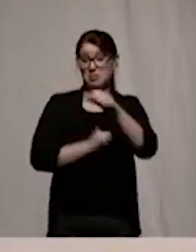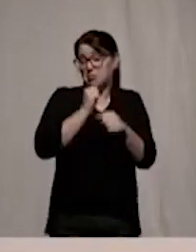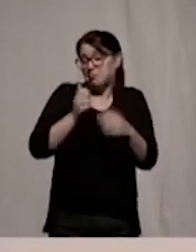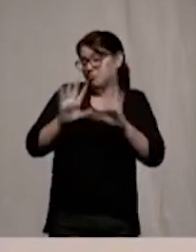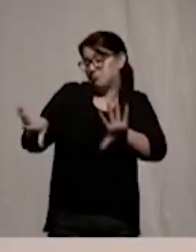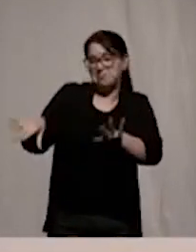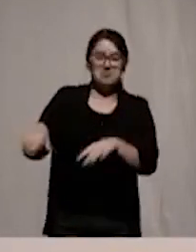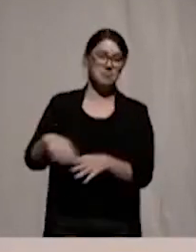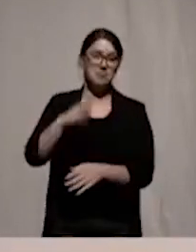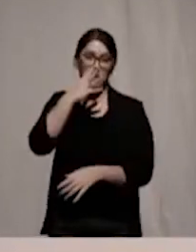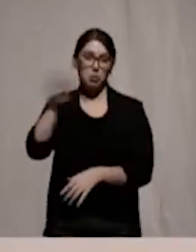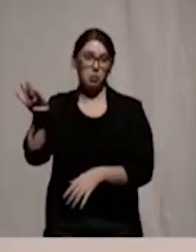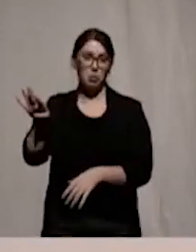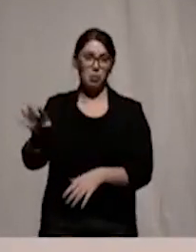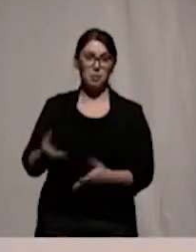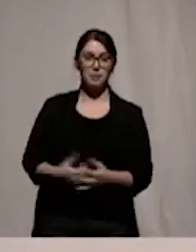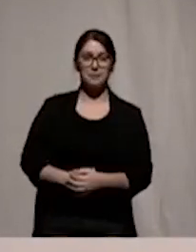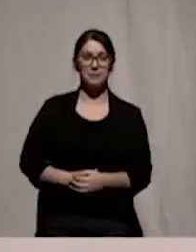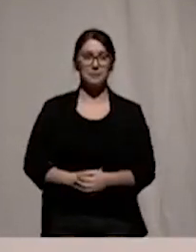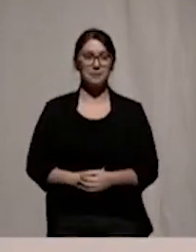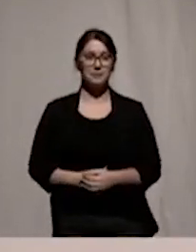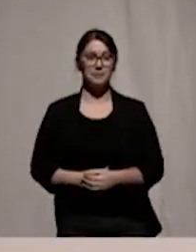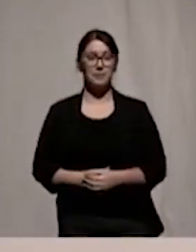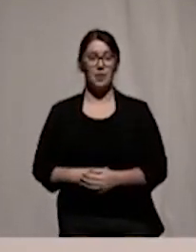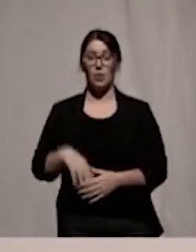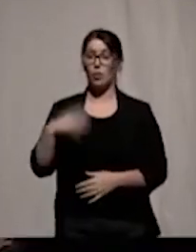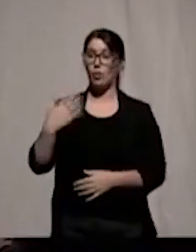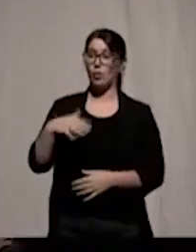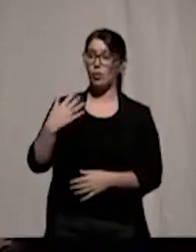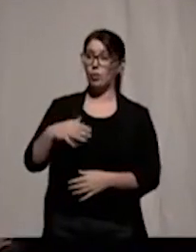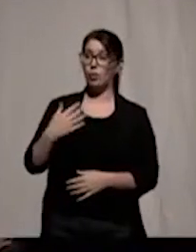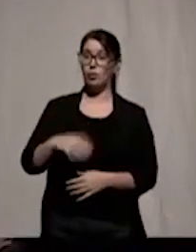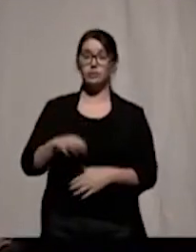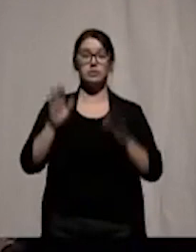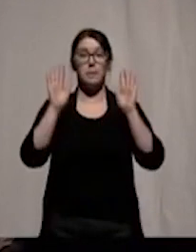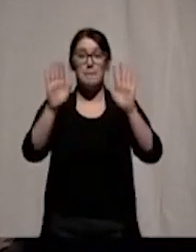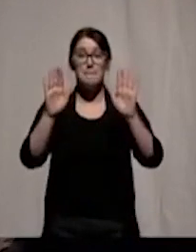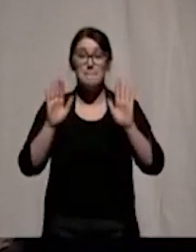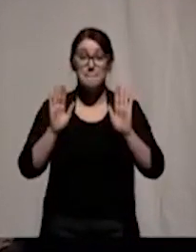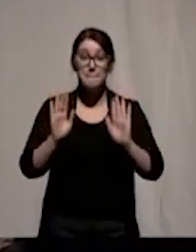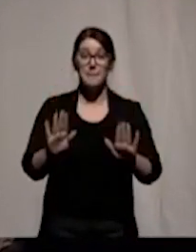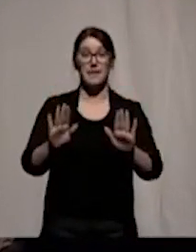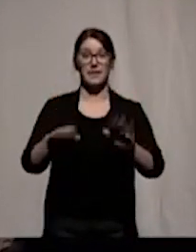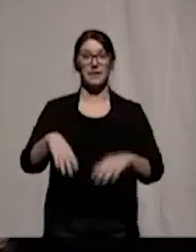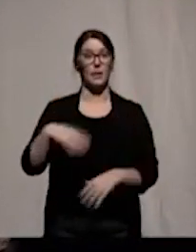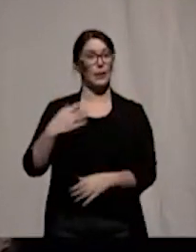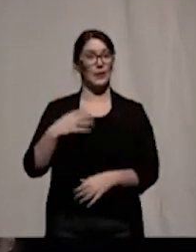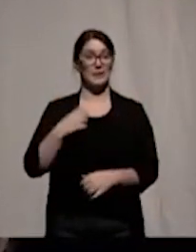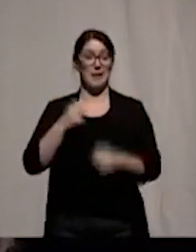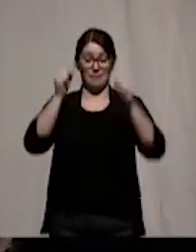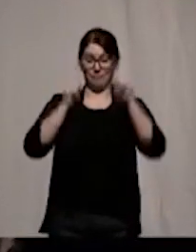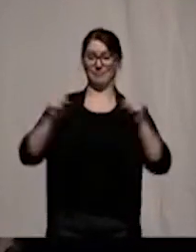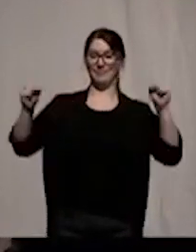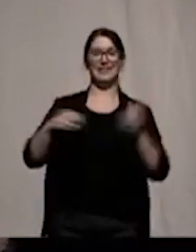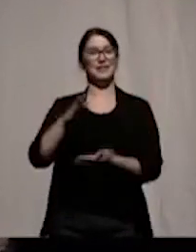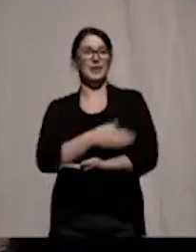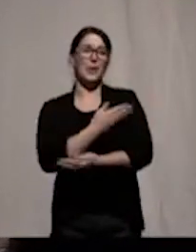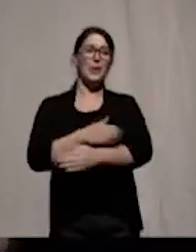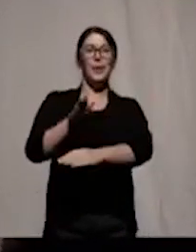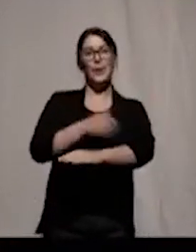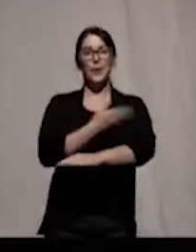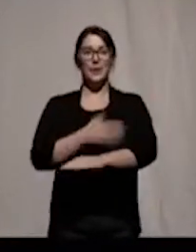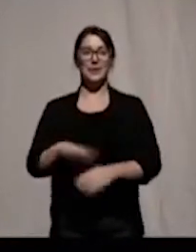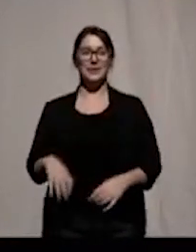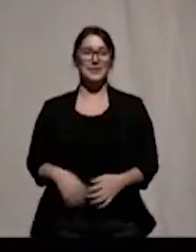is amazing. Like, if you don't know Locksmith 10K on drums is like, that's my gym song. That is my, like, I want to punch